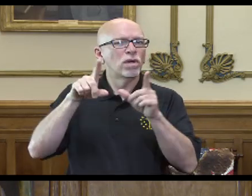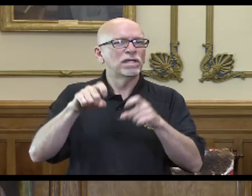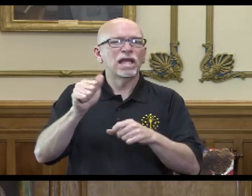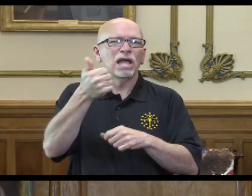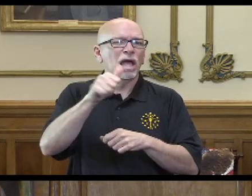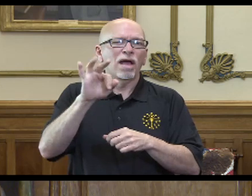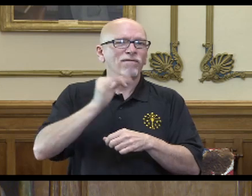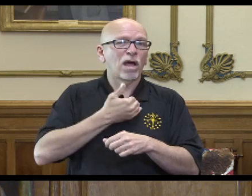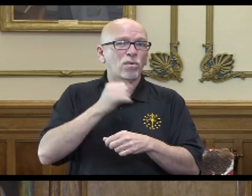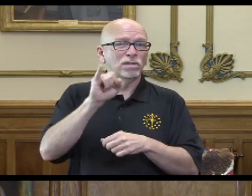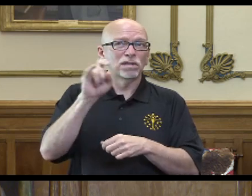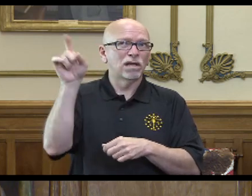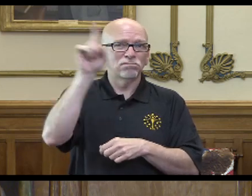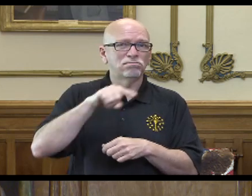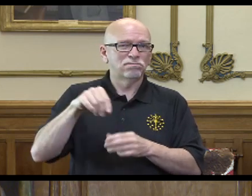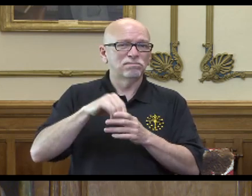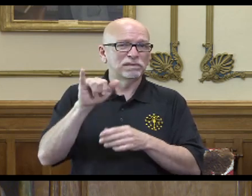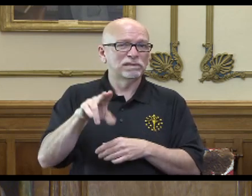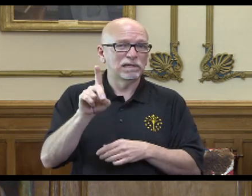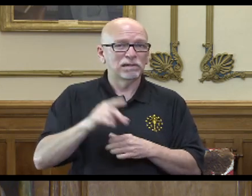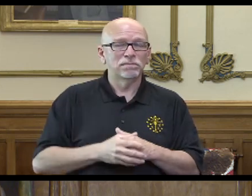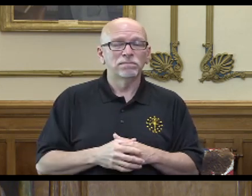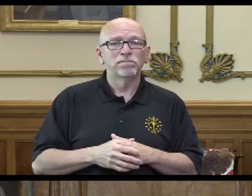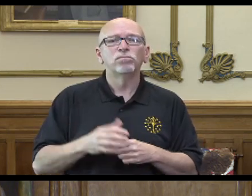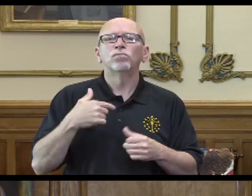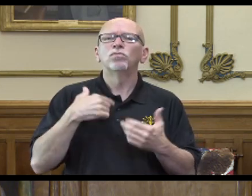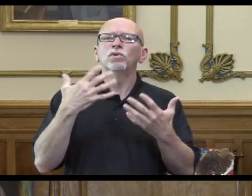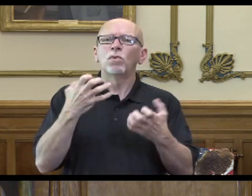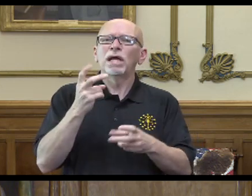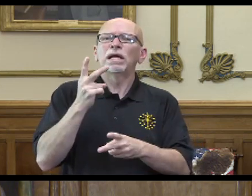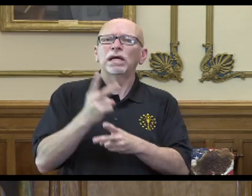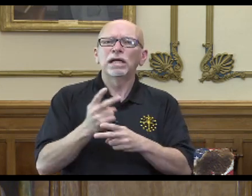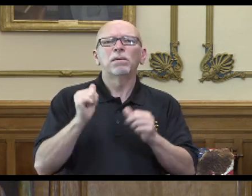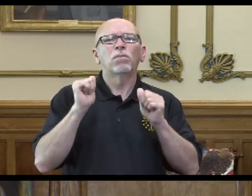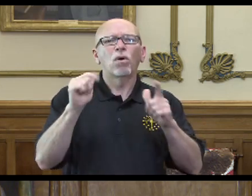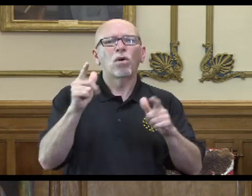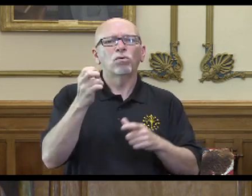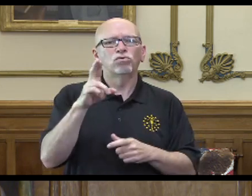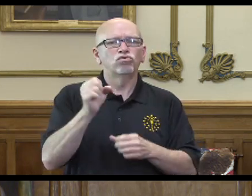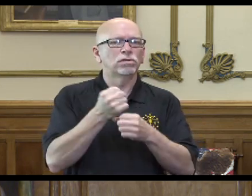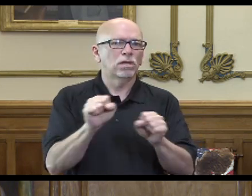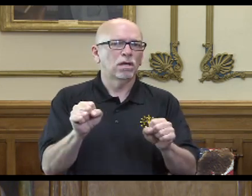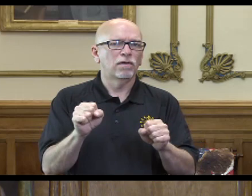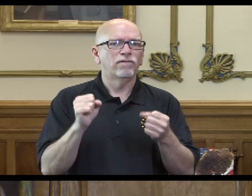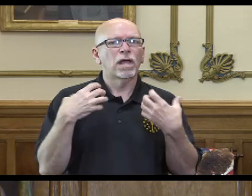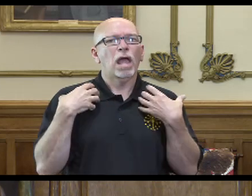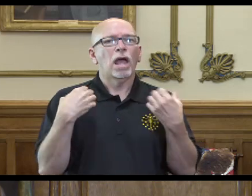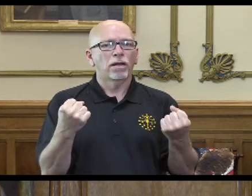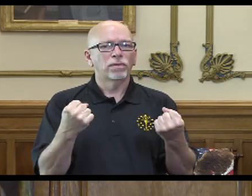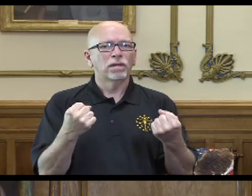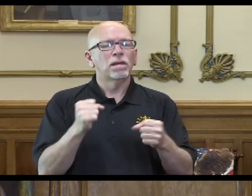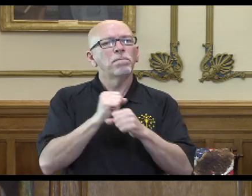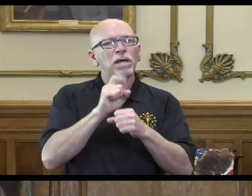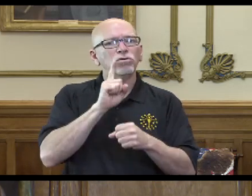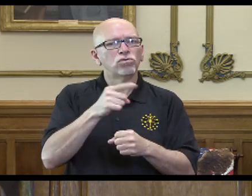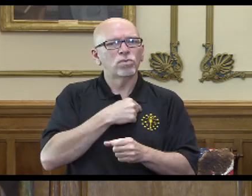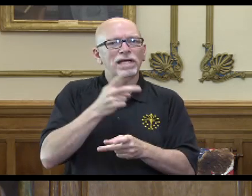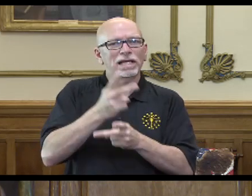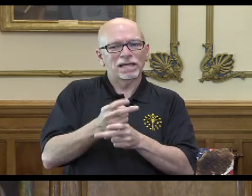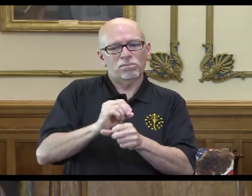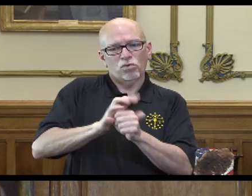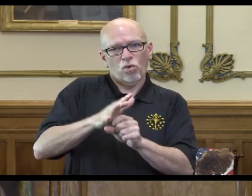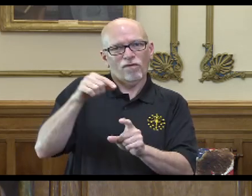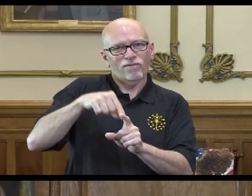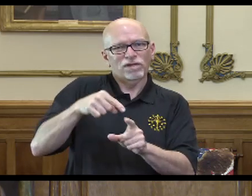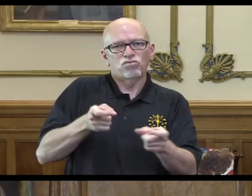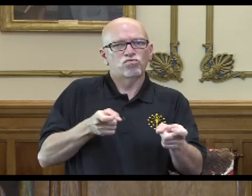one of our Optum sites around the state. We want to keep all Hoosiers safe and healthy and ensure that we keep COVID-19